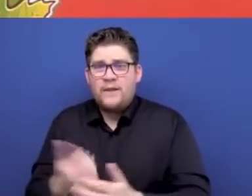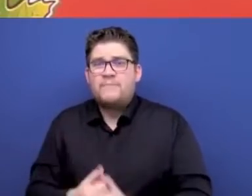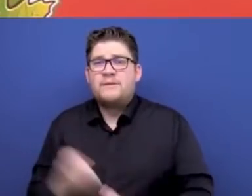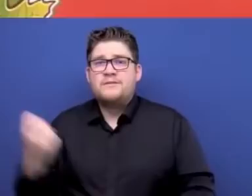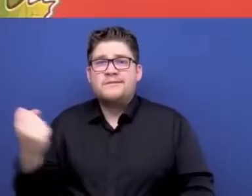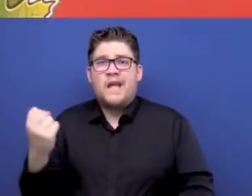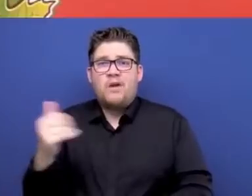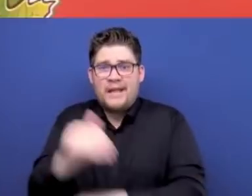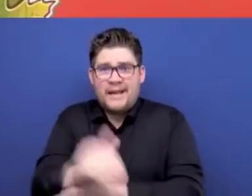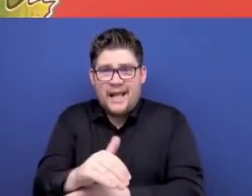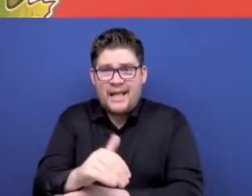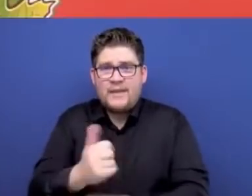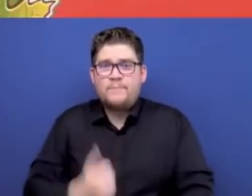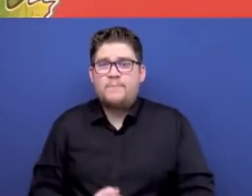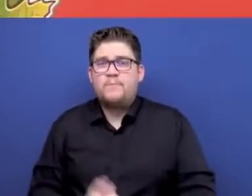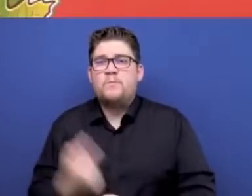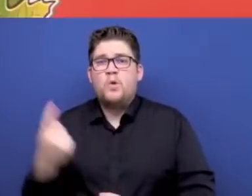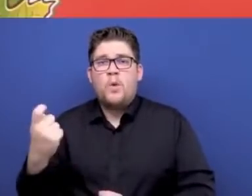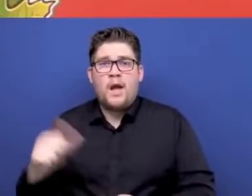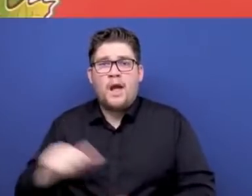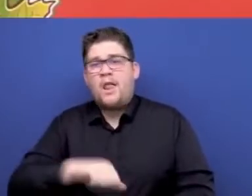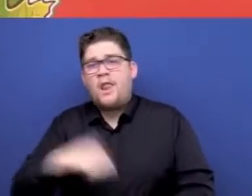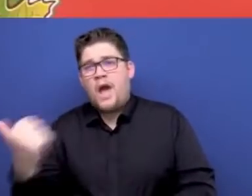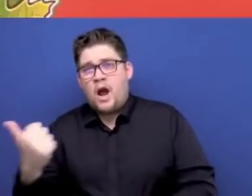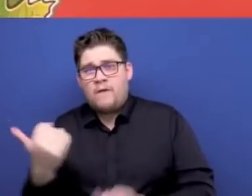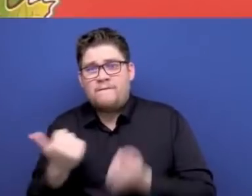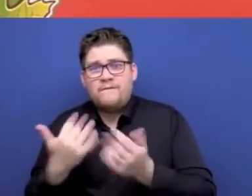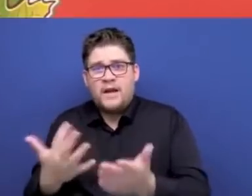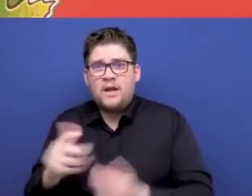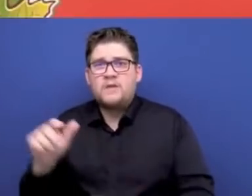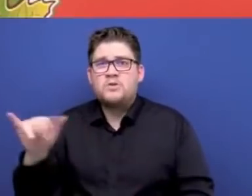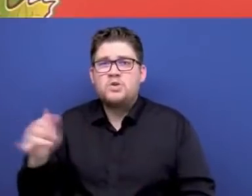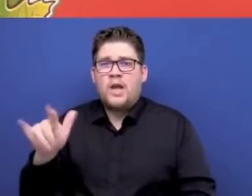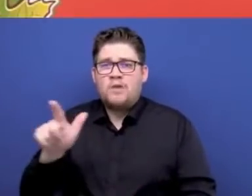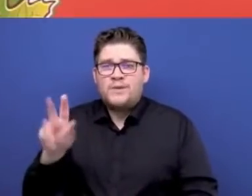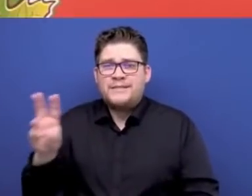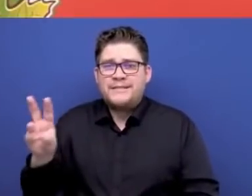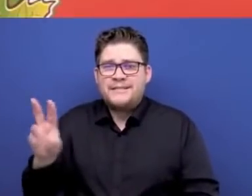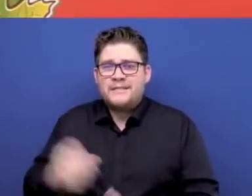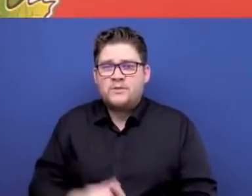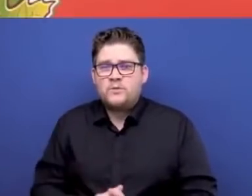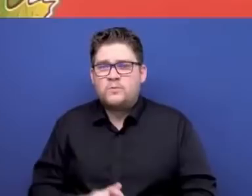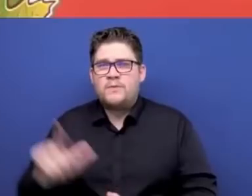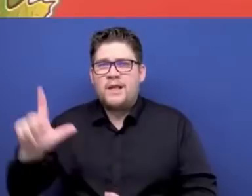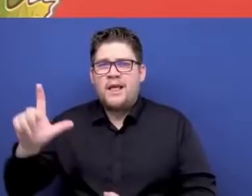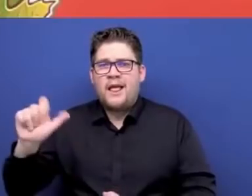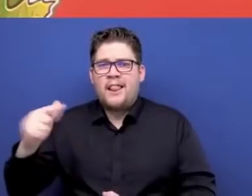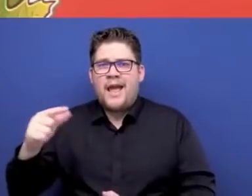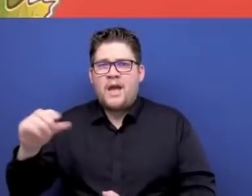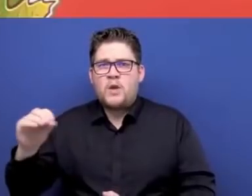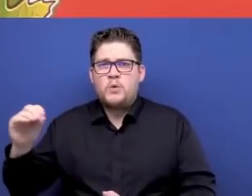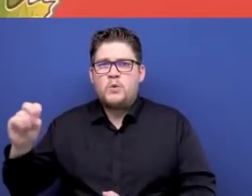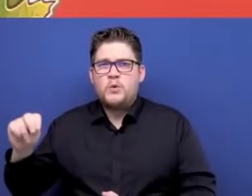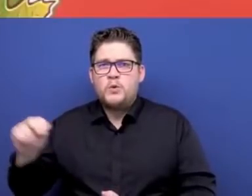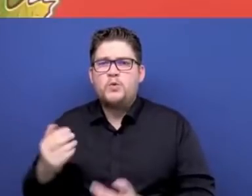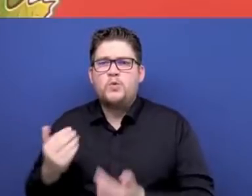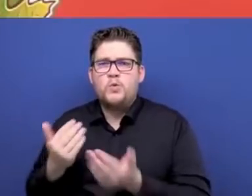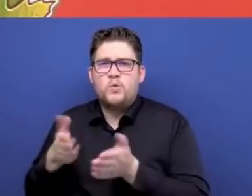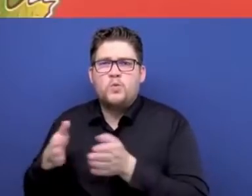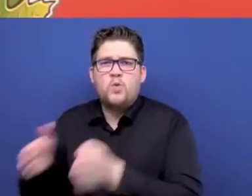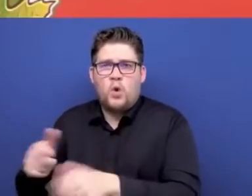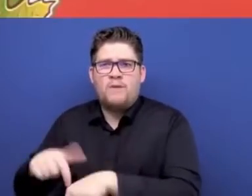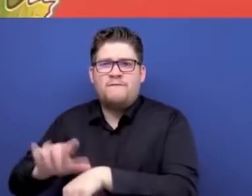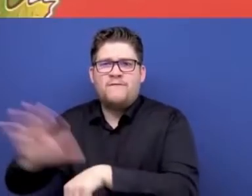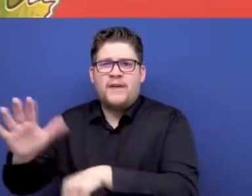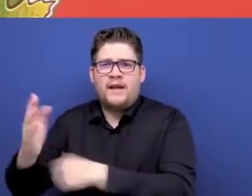July 26th at the end of Lagoon Road. Now that was at 5 a.m. and then a fire at 4:30 p.m. up the Bonney. I guess locals